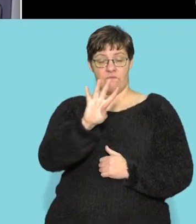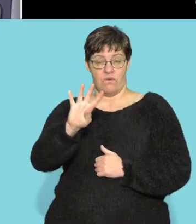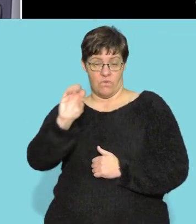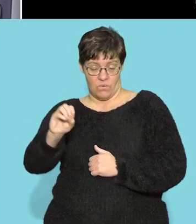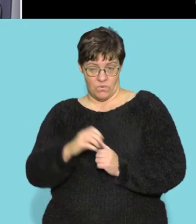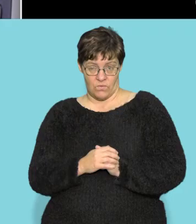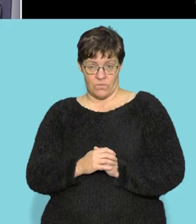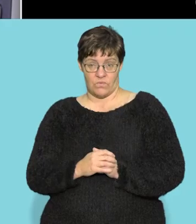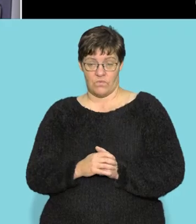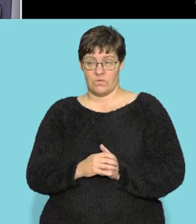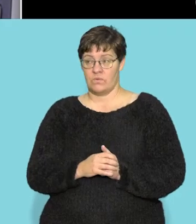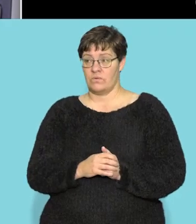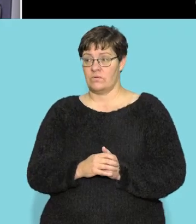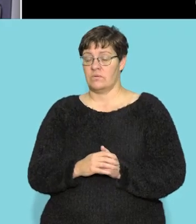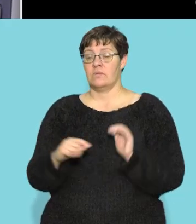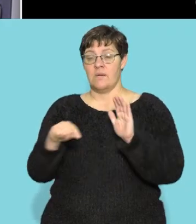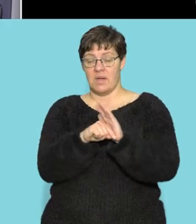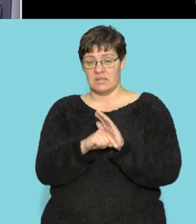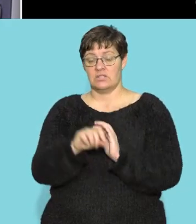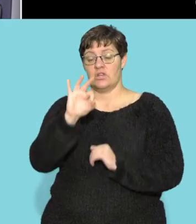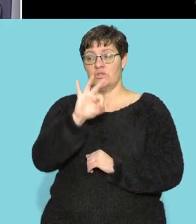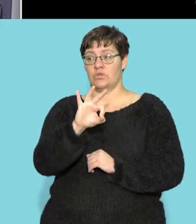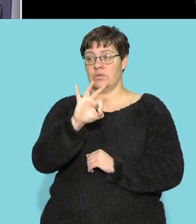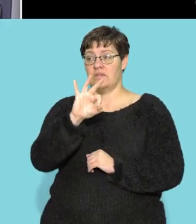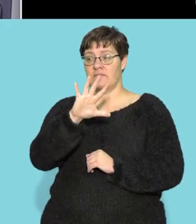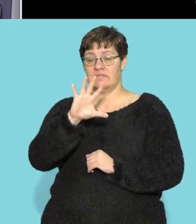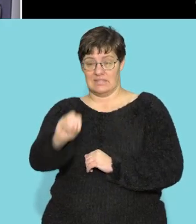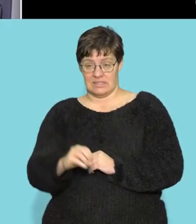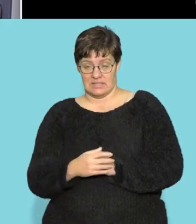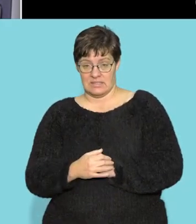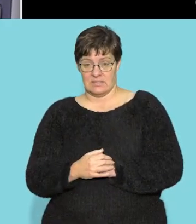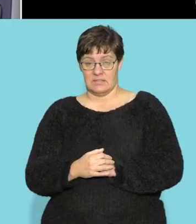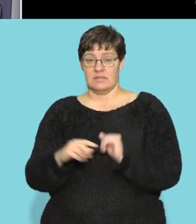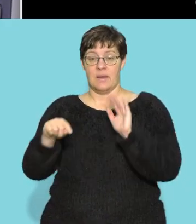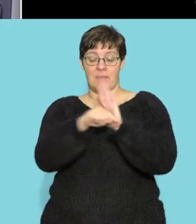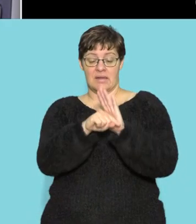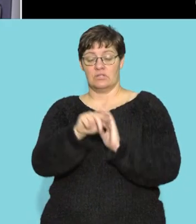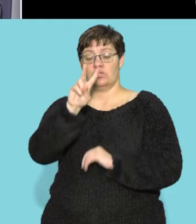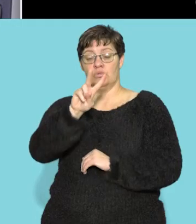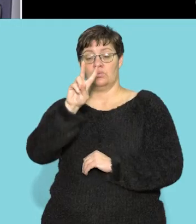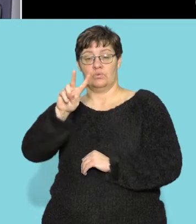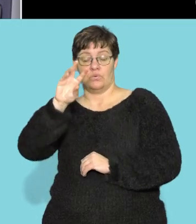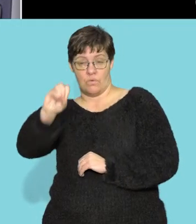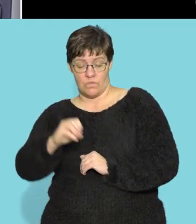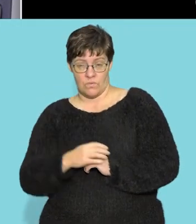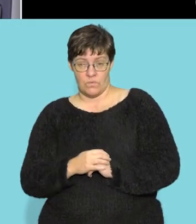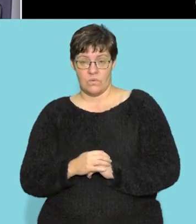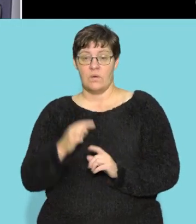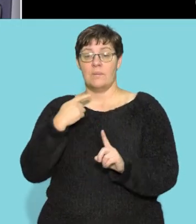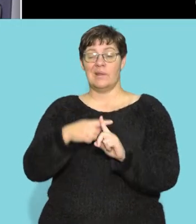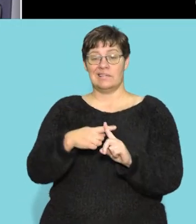5,440 minus 350 minus 220